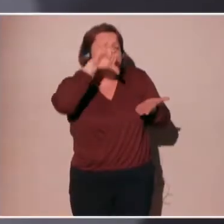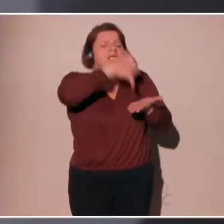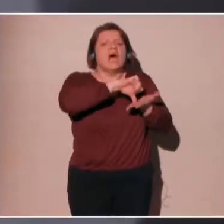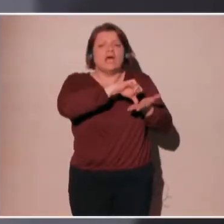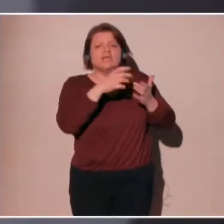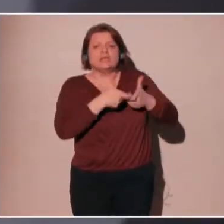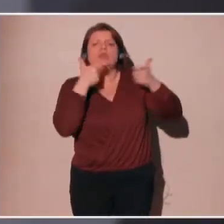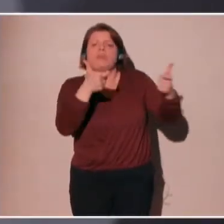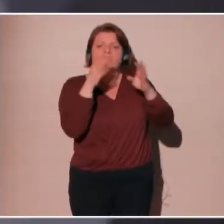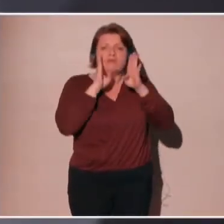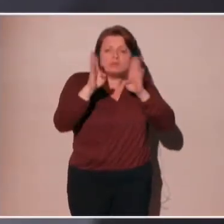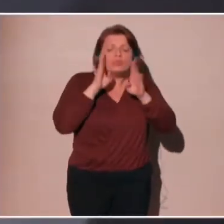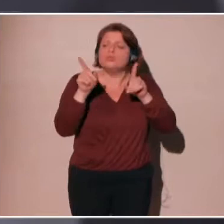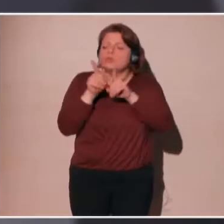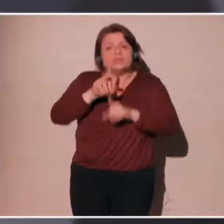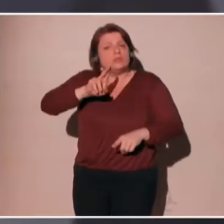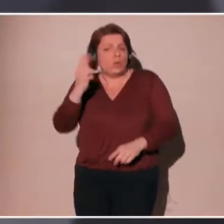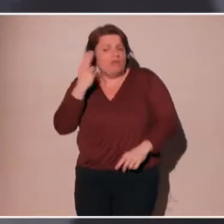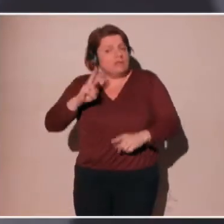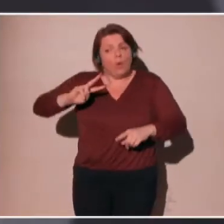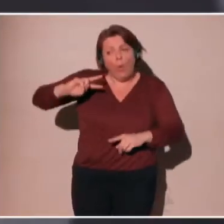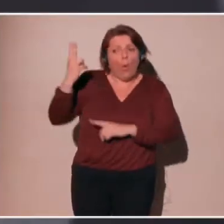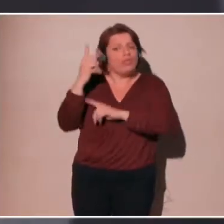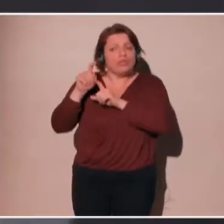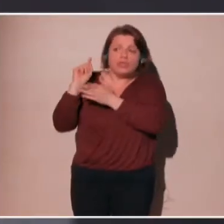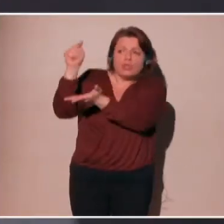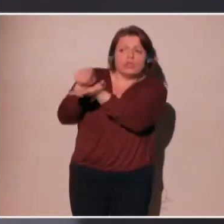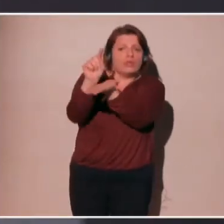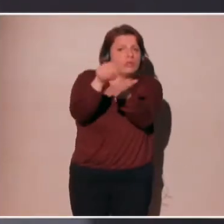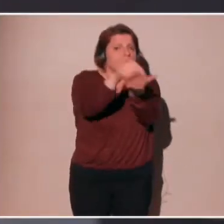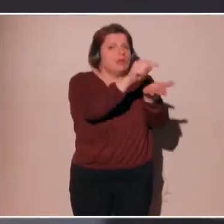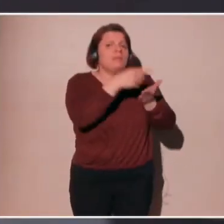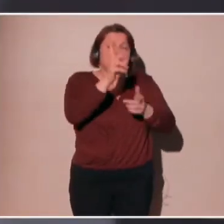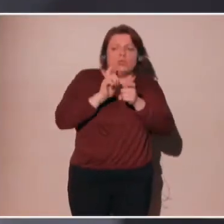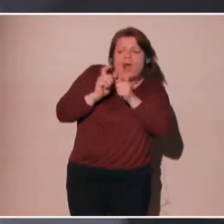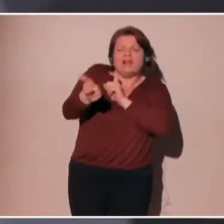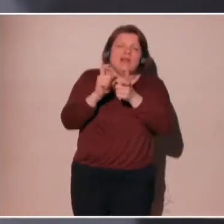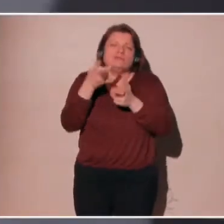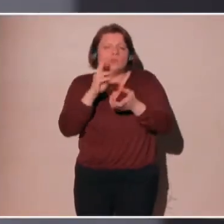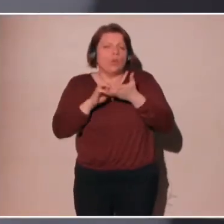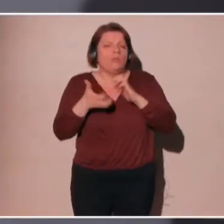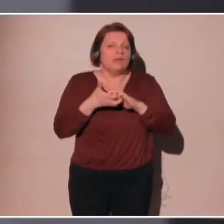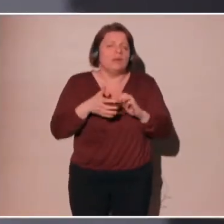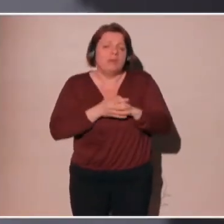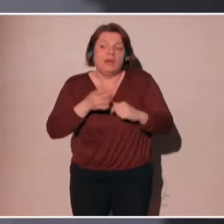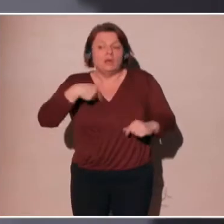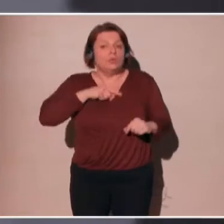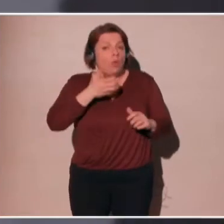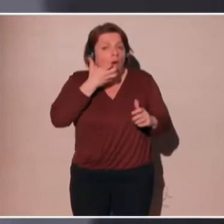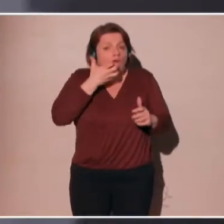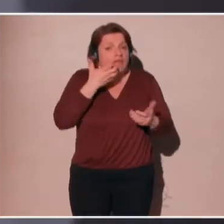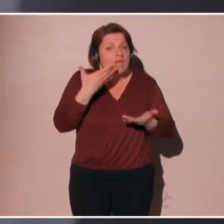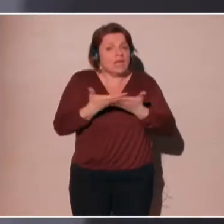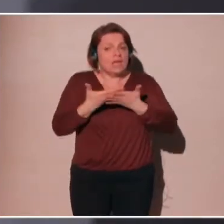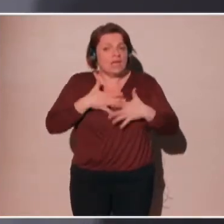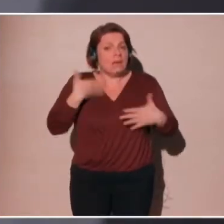but the headquarters of Facebook. And other universities as well have these types of agreement, but where things are a bit more complicated